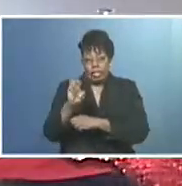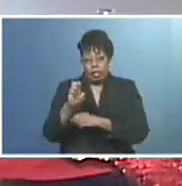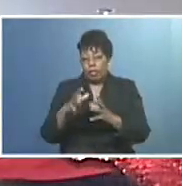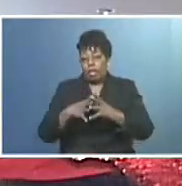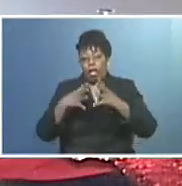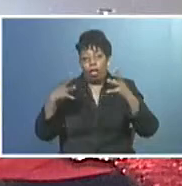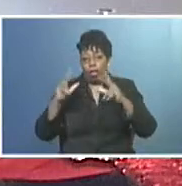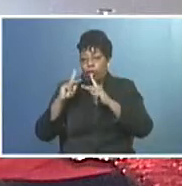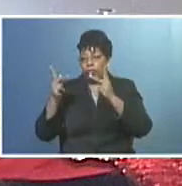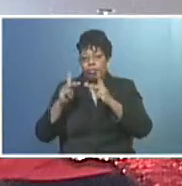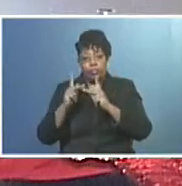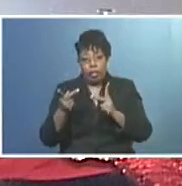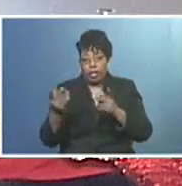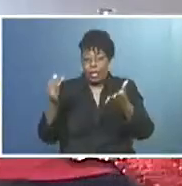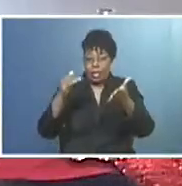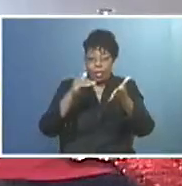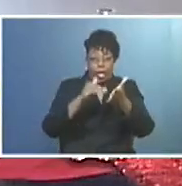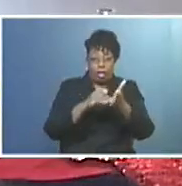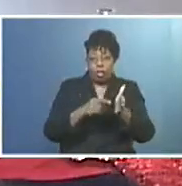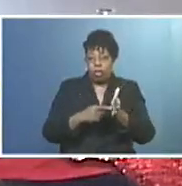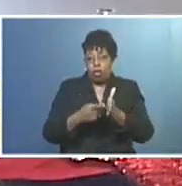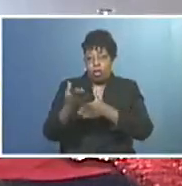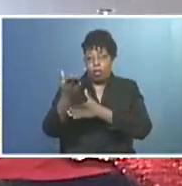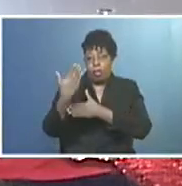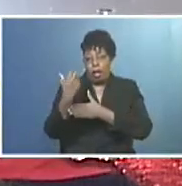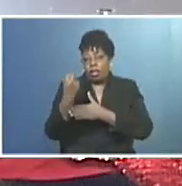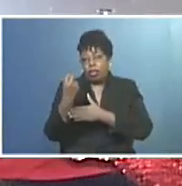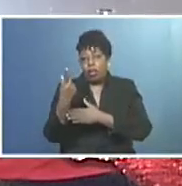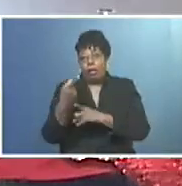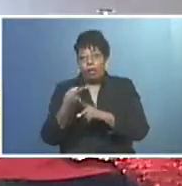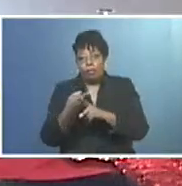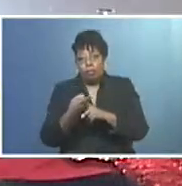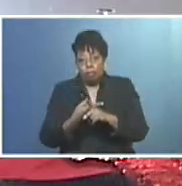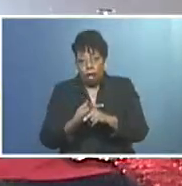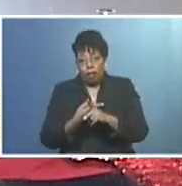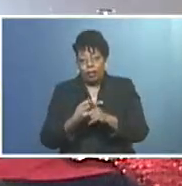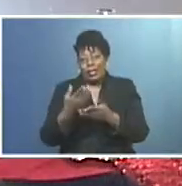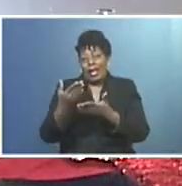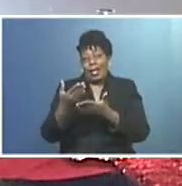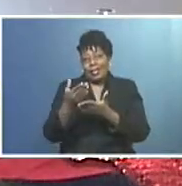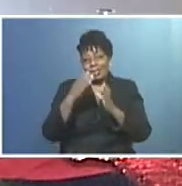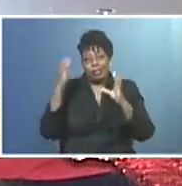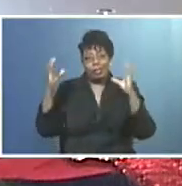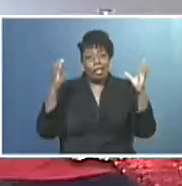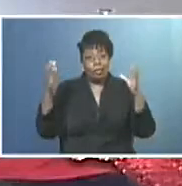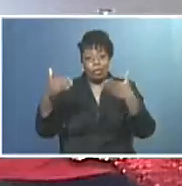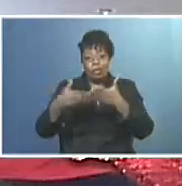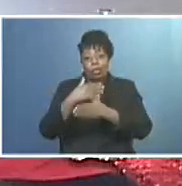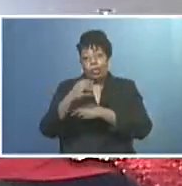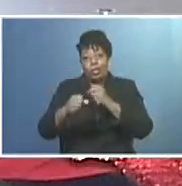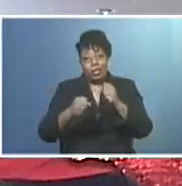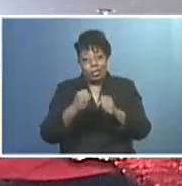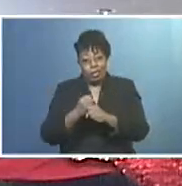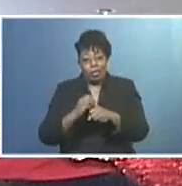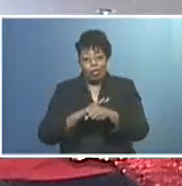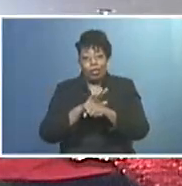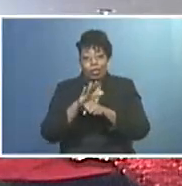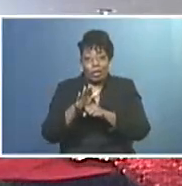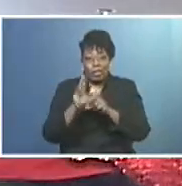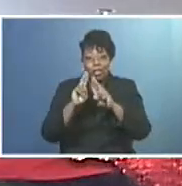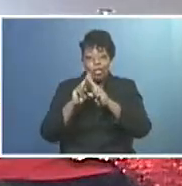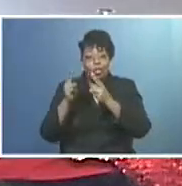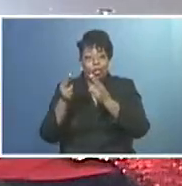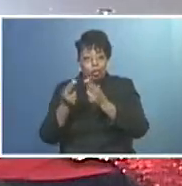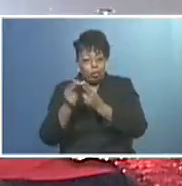gatherings, thousands are expected to reflect on the past 12 months and celebrate the new year. The COVID-19 enforcement unit among